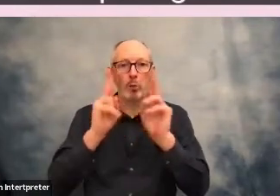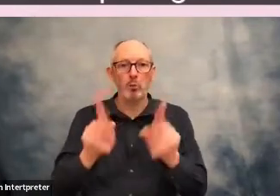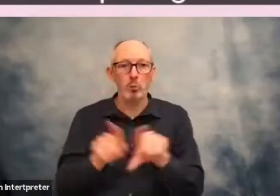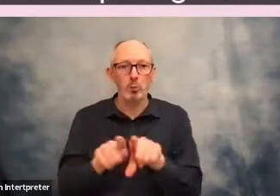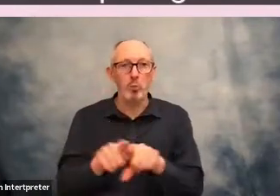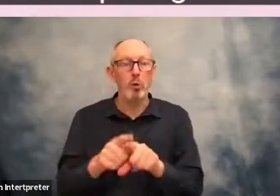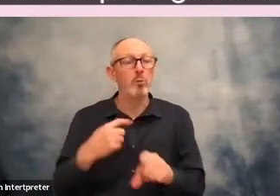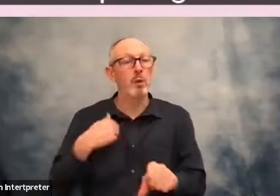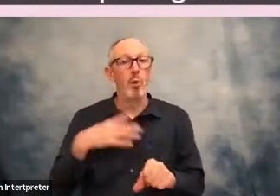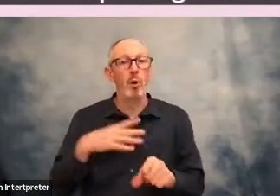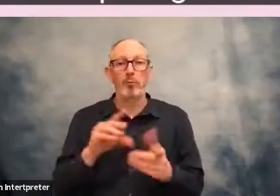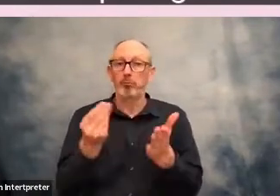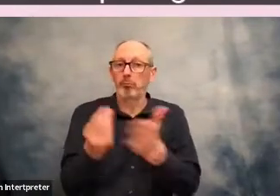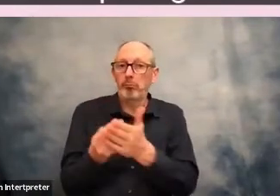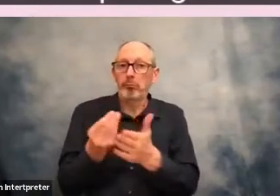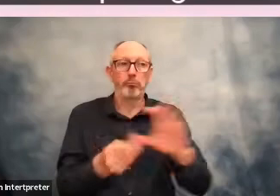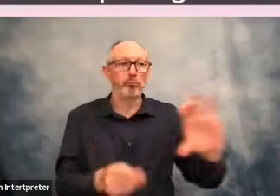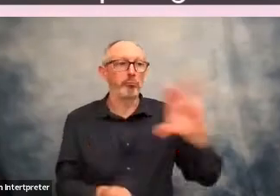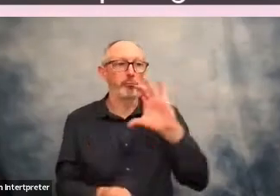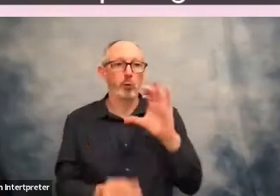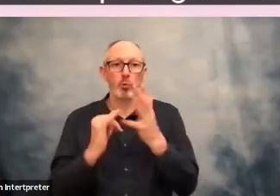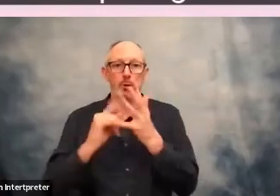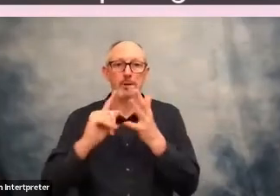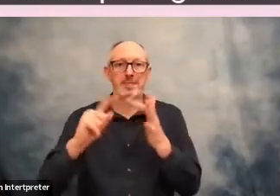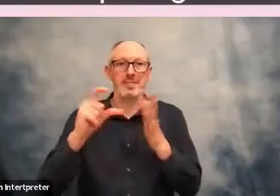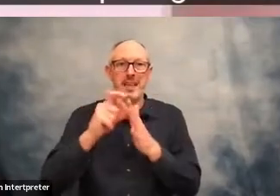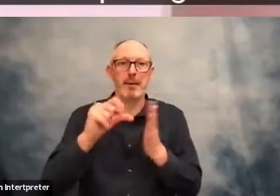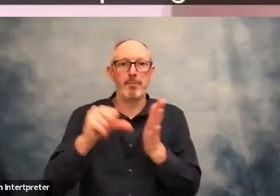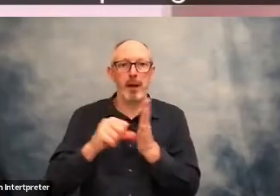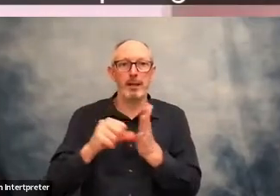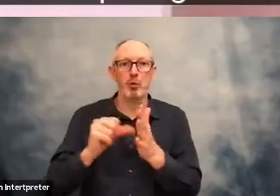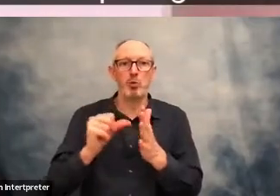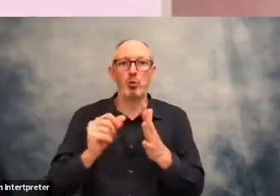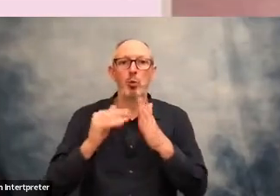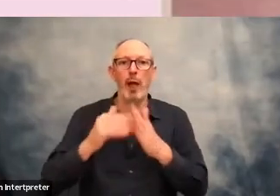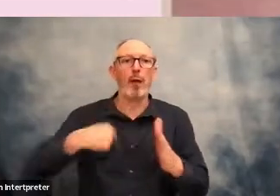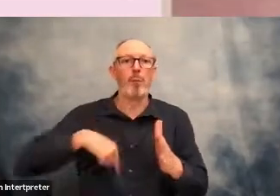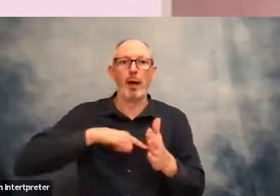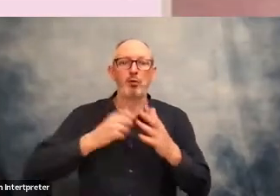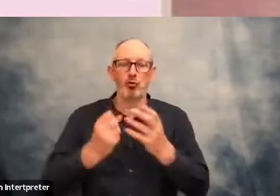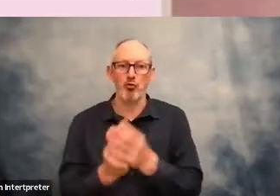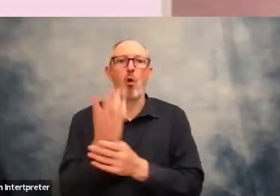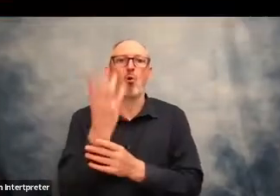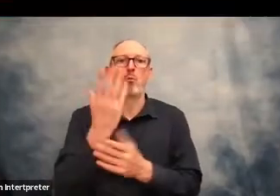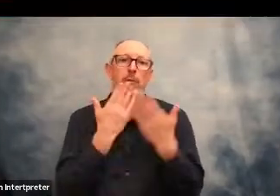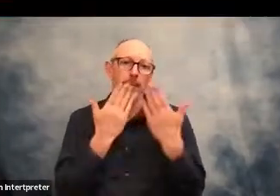some seed capital to help us grow. Thank you.